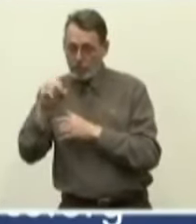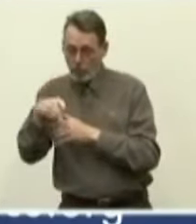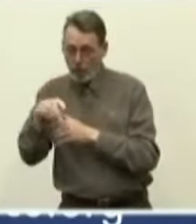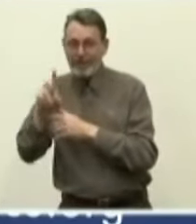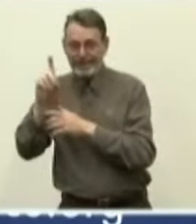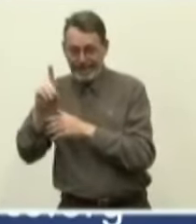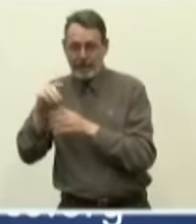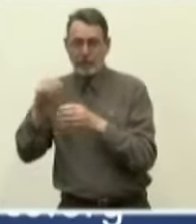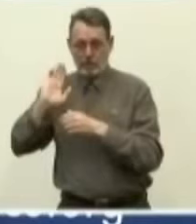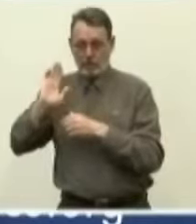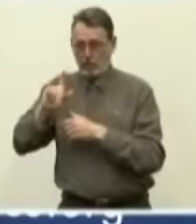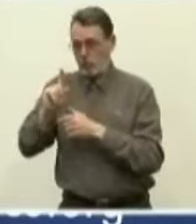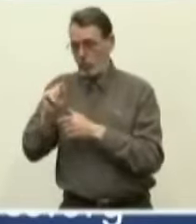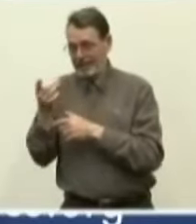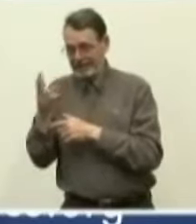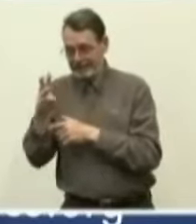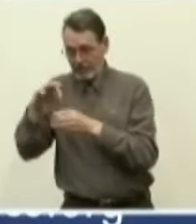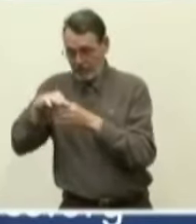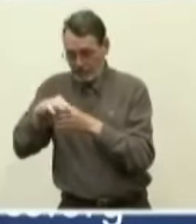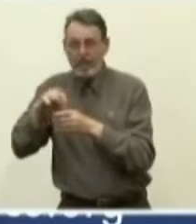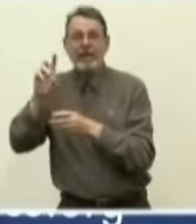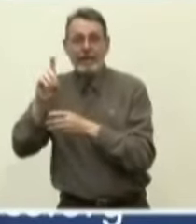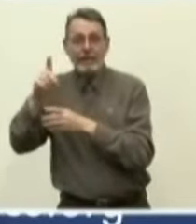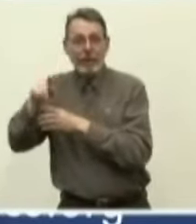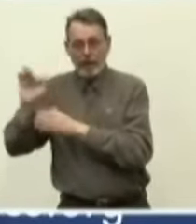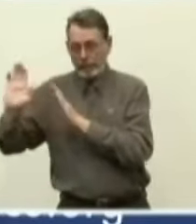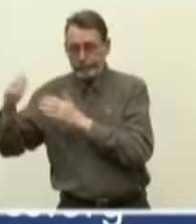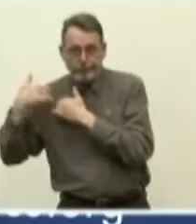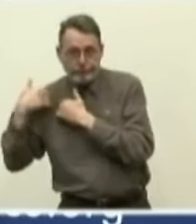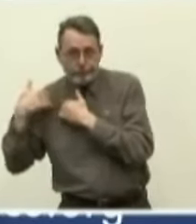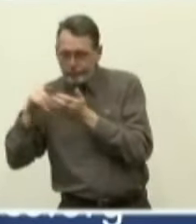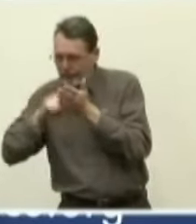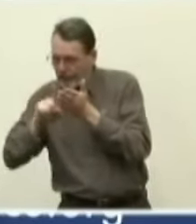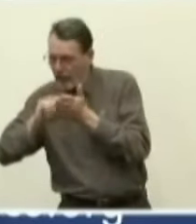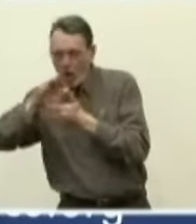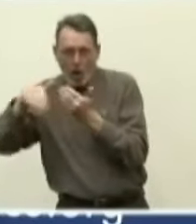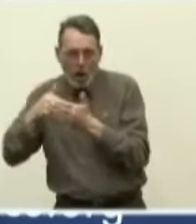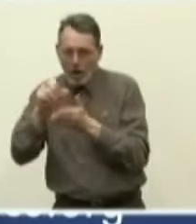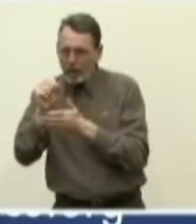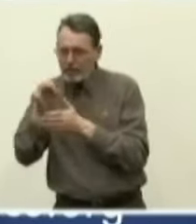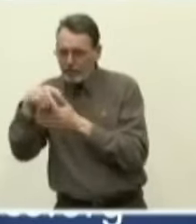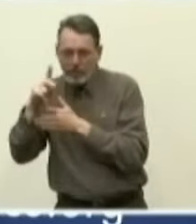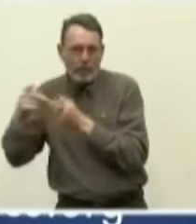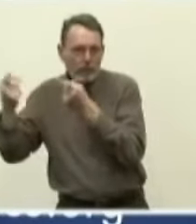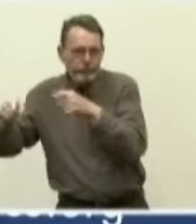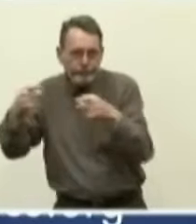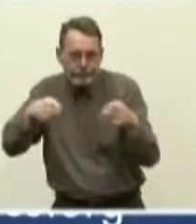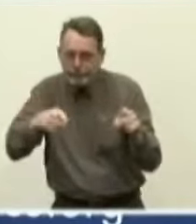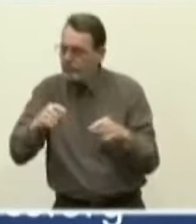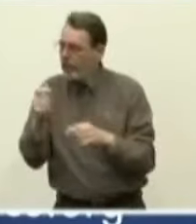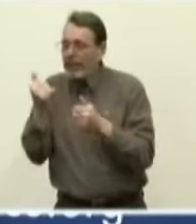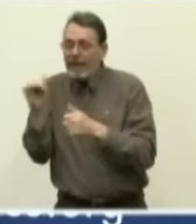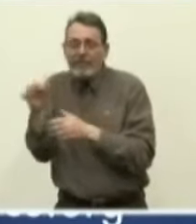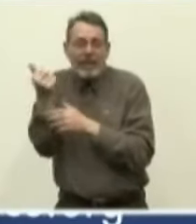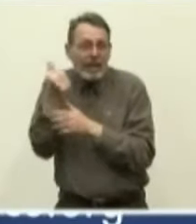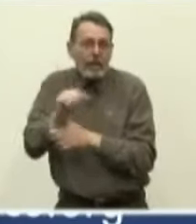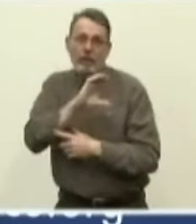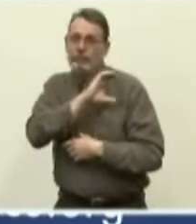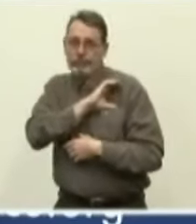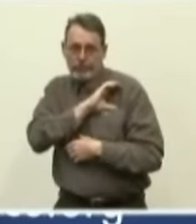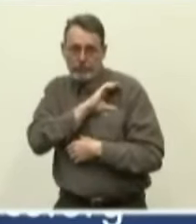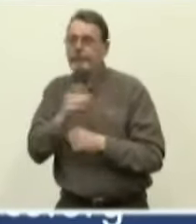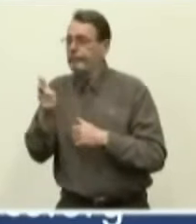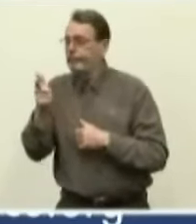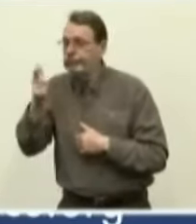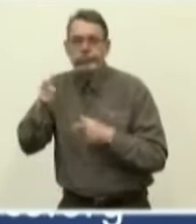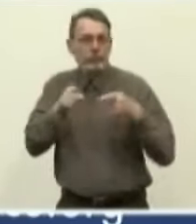in the June 2016 election. DPA investigates all SFPD incidents in which any of our officers discharge a weapon within the course and